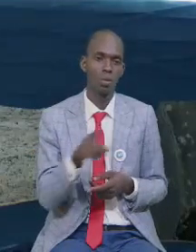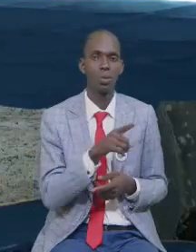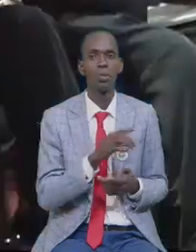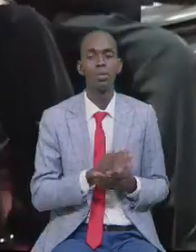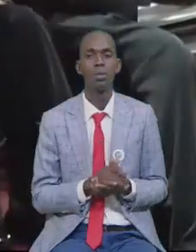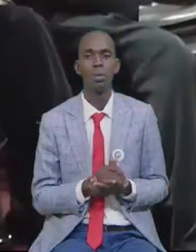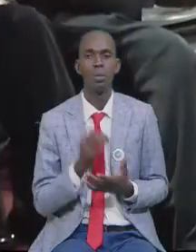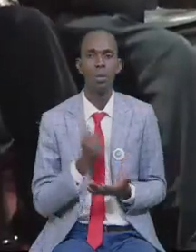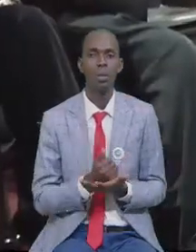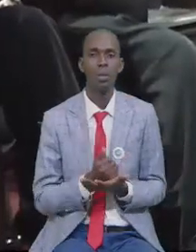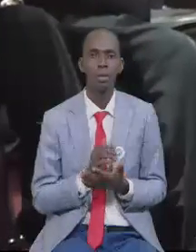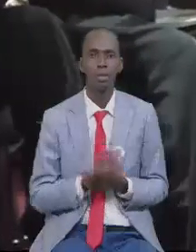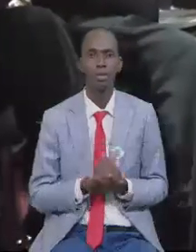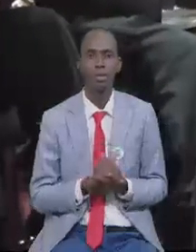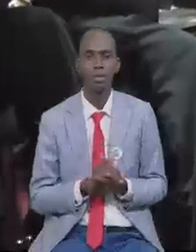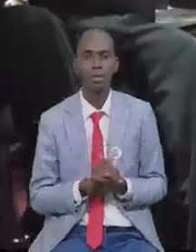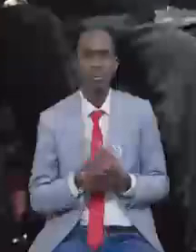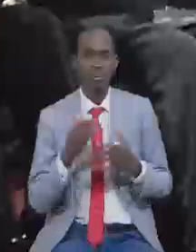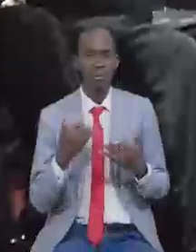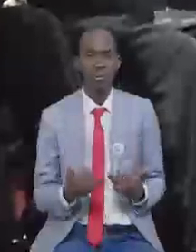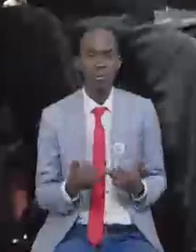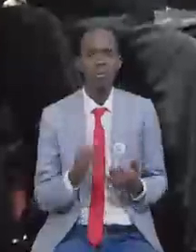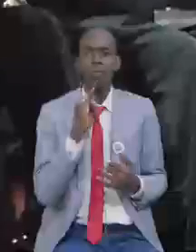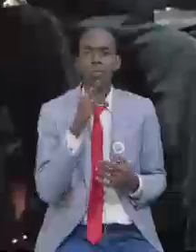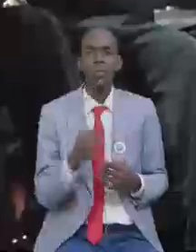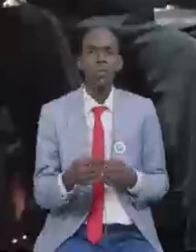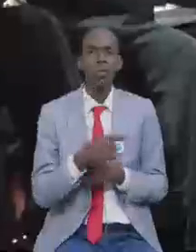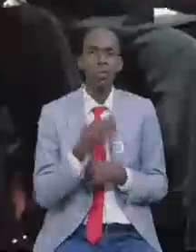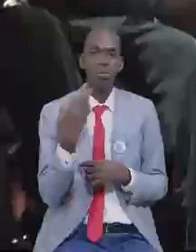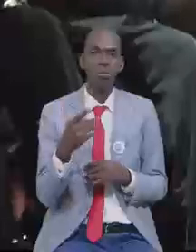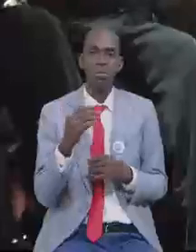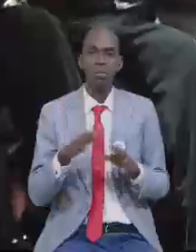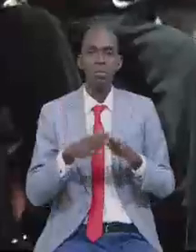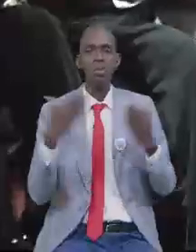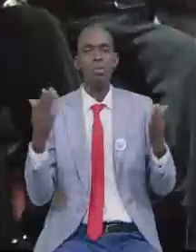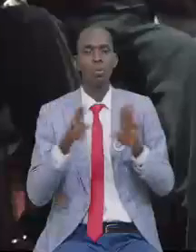you. This day is the day of the open door.